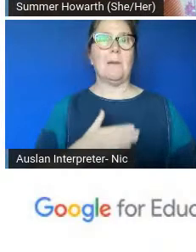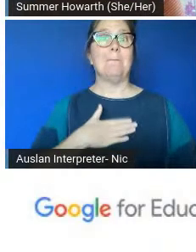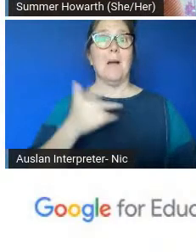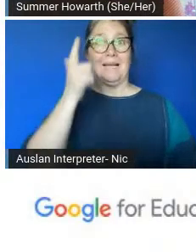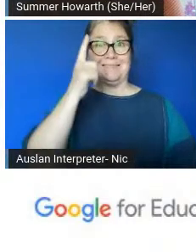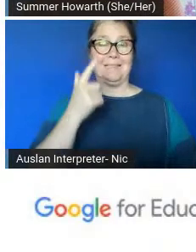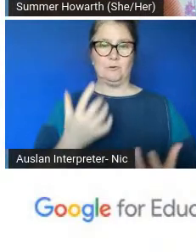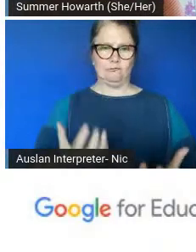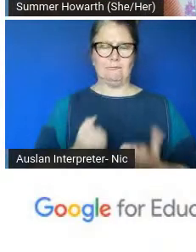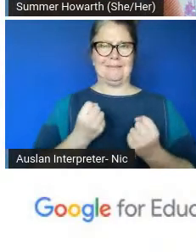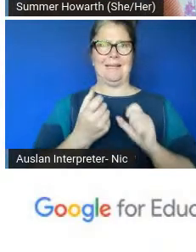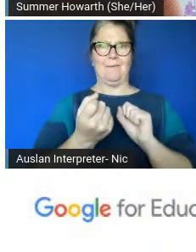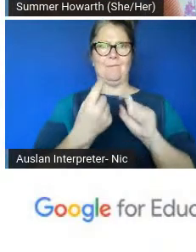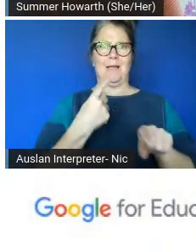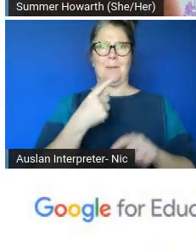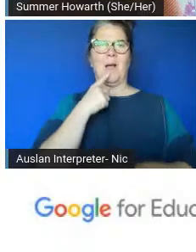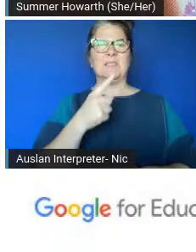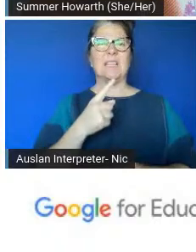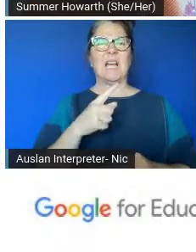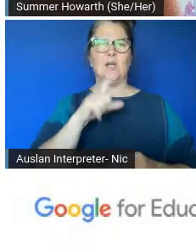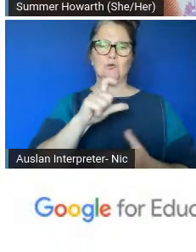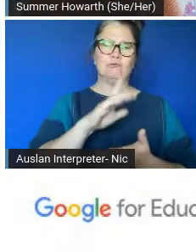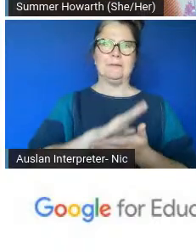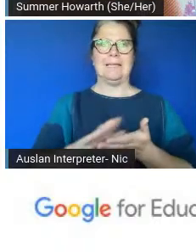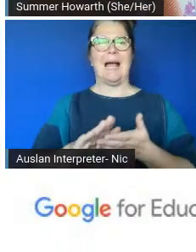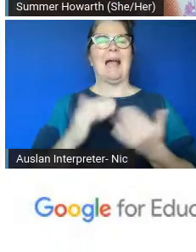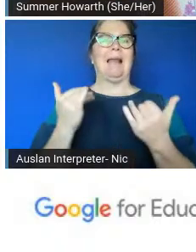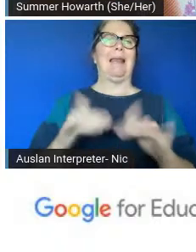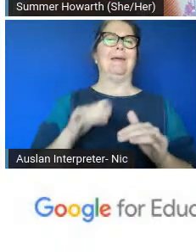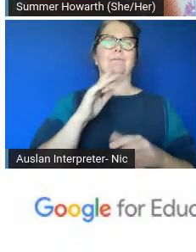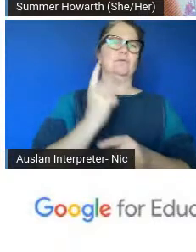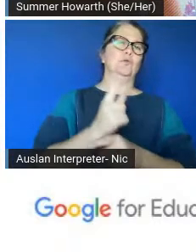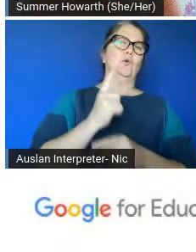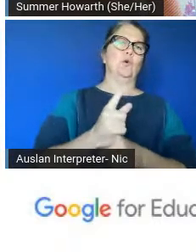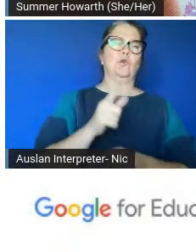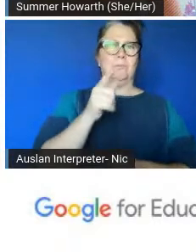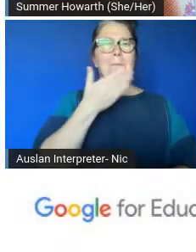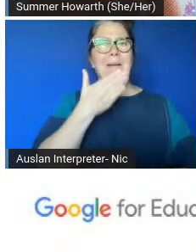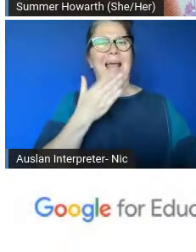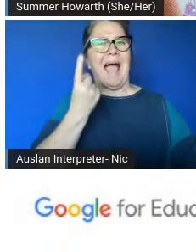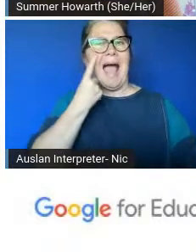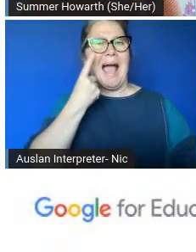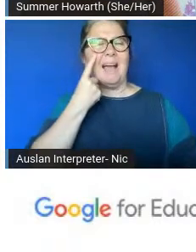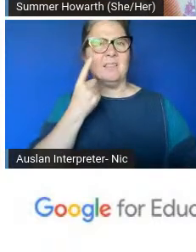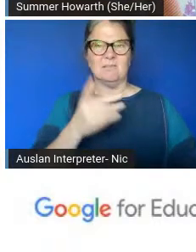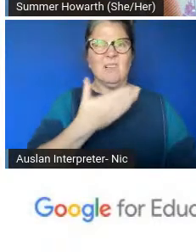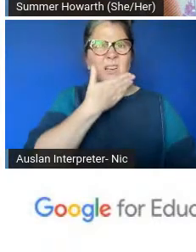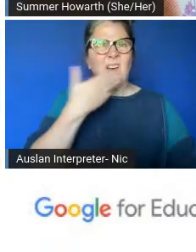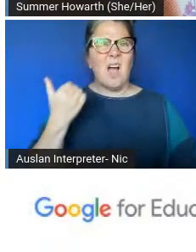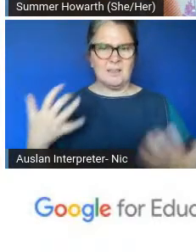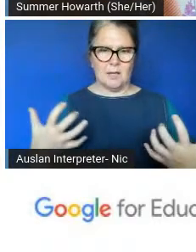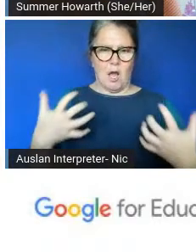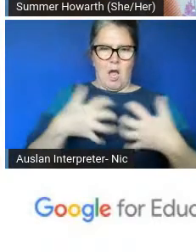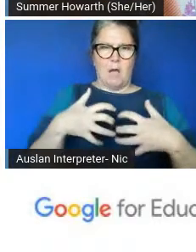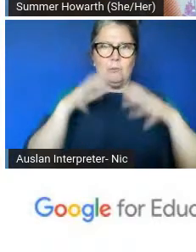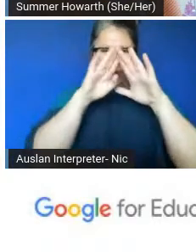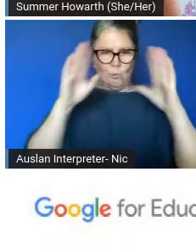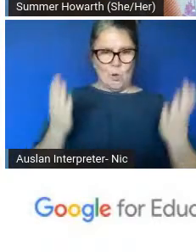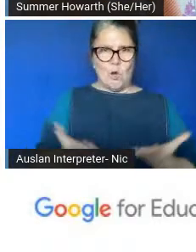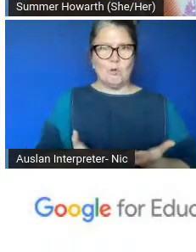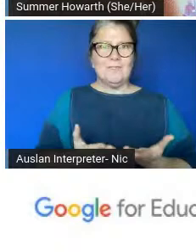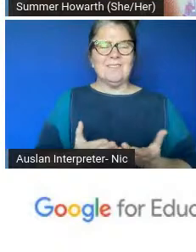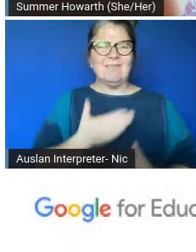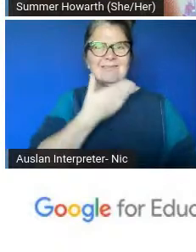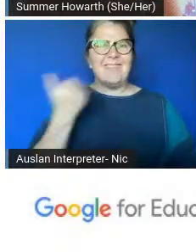email saying, Chris has left you a comment. Can you have a look at this? So it's a really lovely way in a hybrid world, rather than putting my hand up